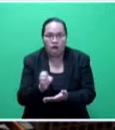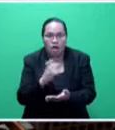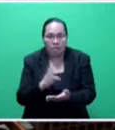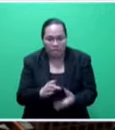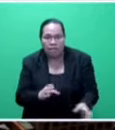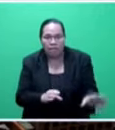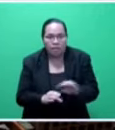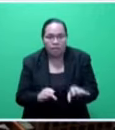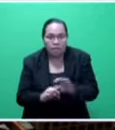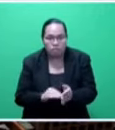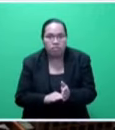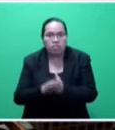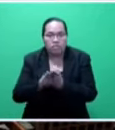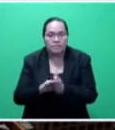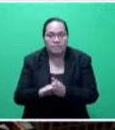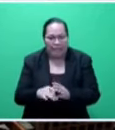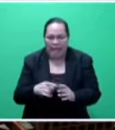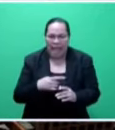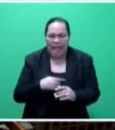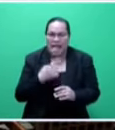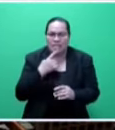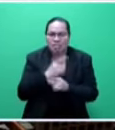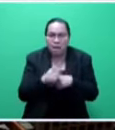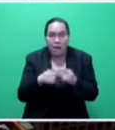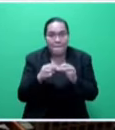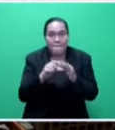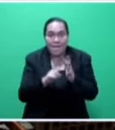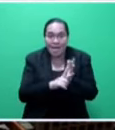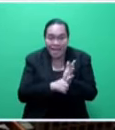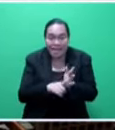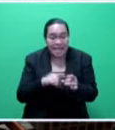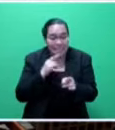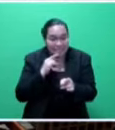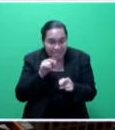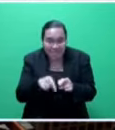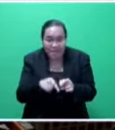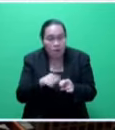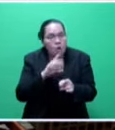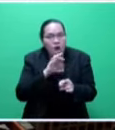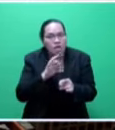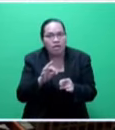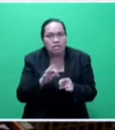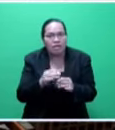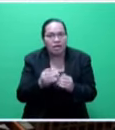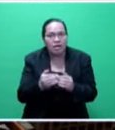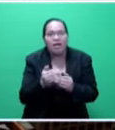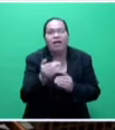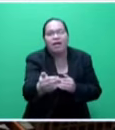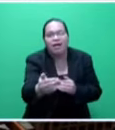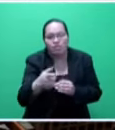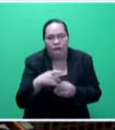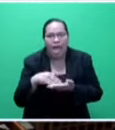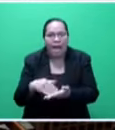said is this bill, this leave provision is not going far enough to help the workers in this country.